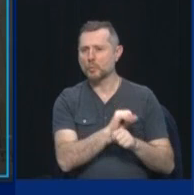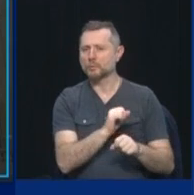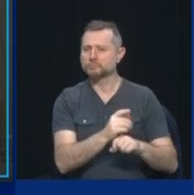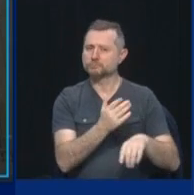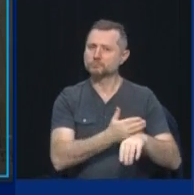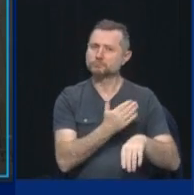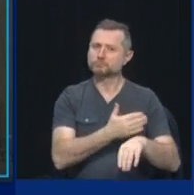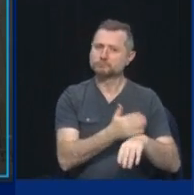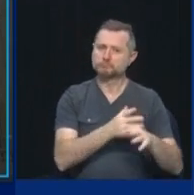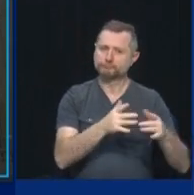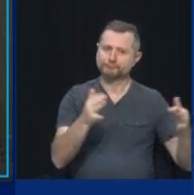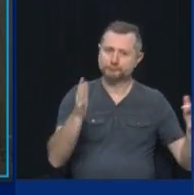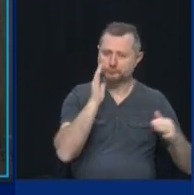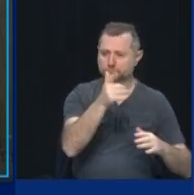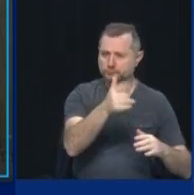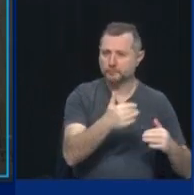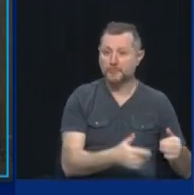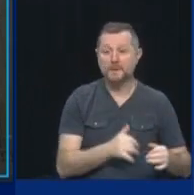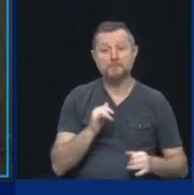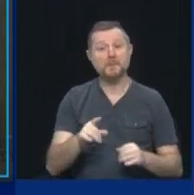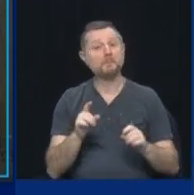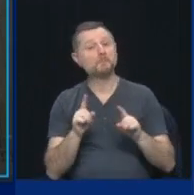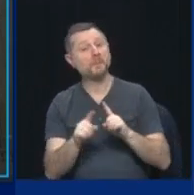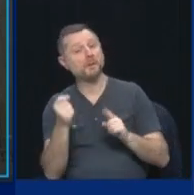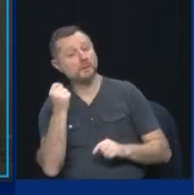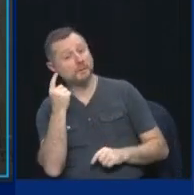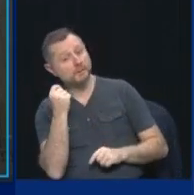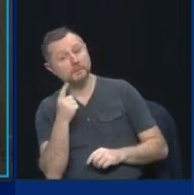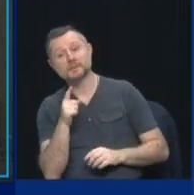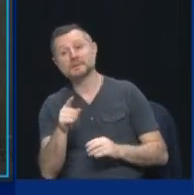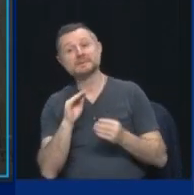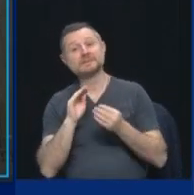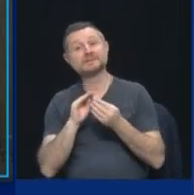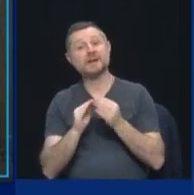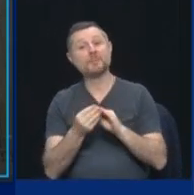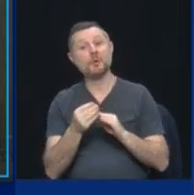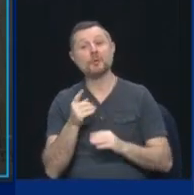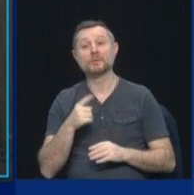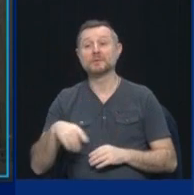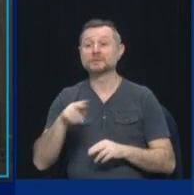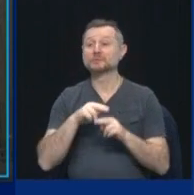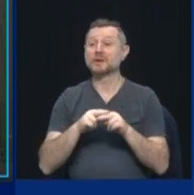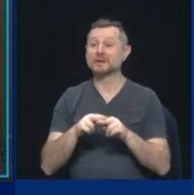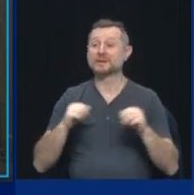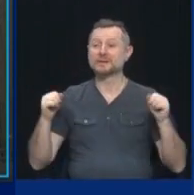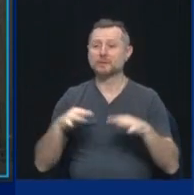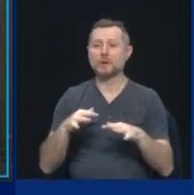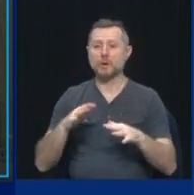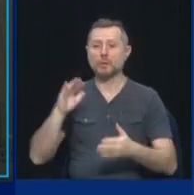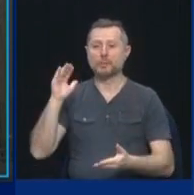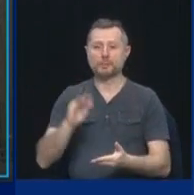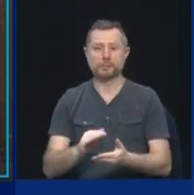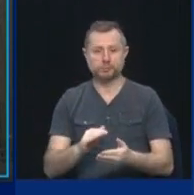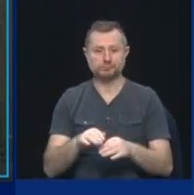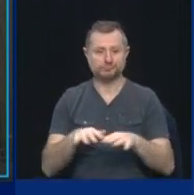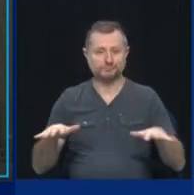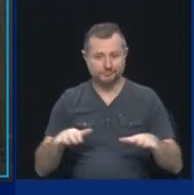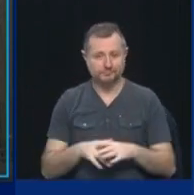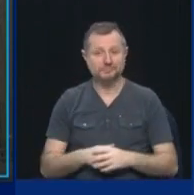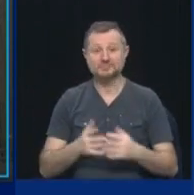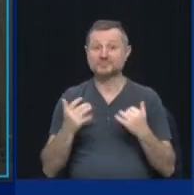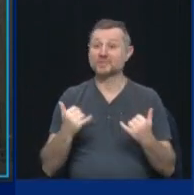But reducing the number of trains going into Penn is very important because one of the major problems we have at Penn is we don't have enough